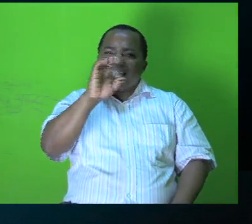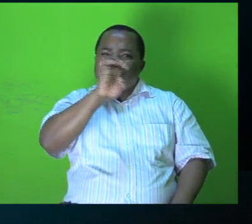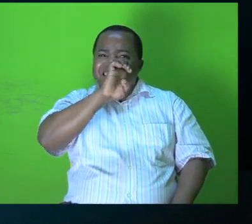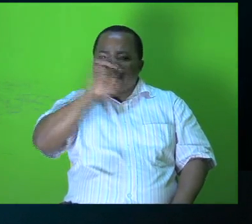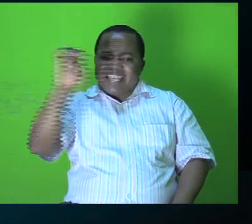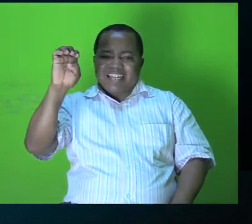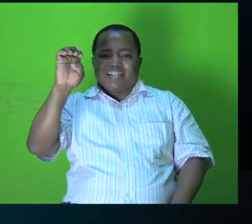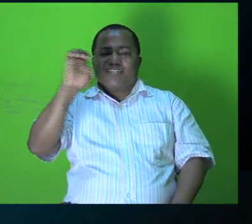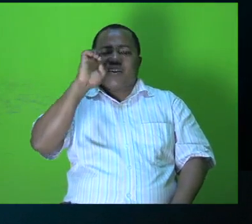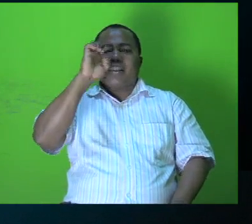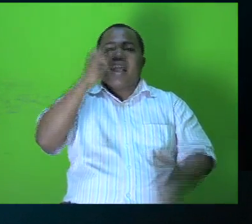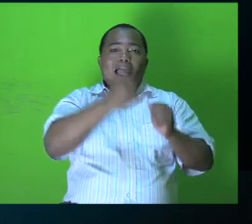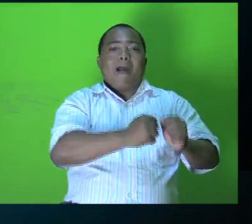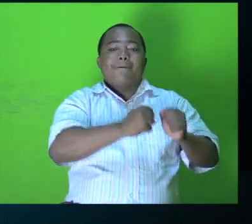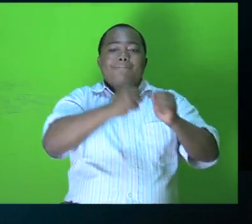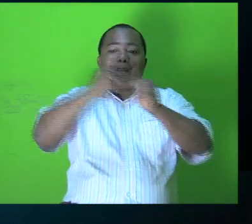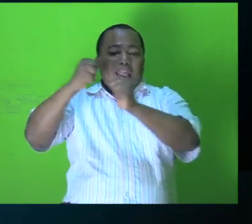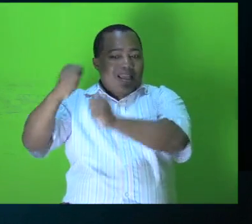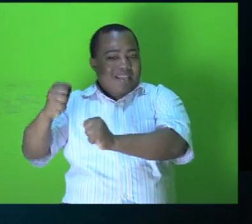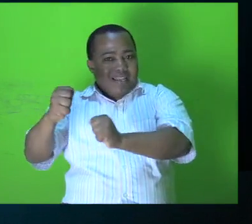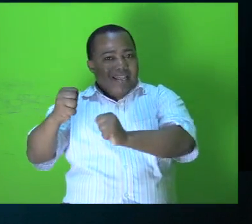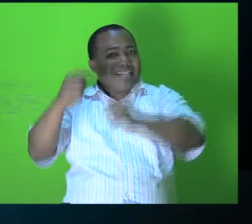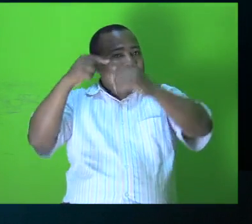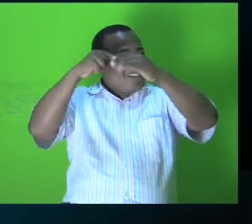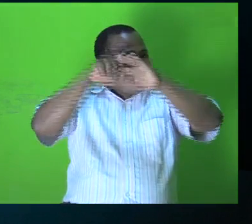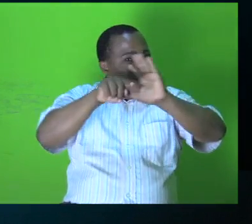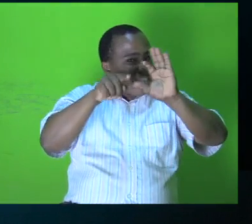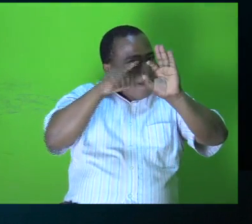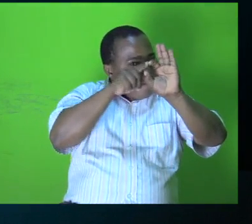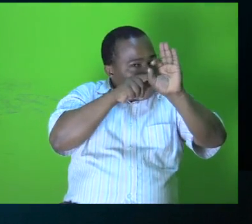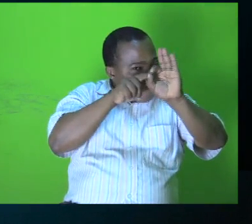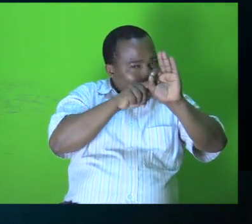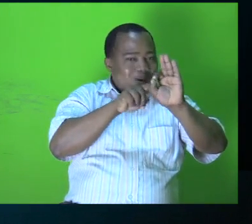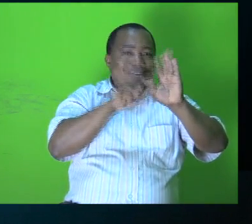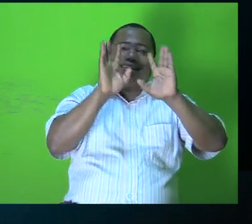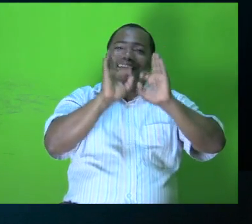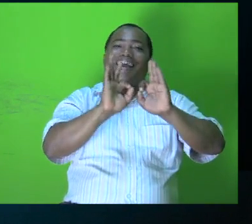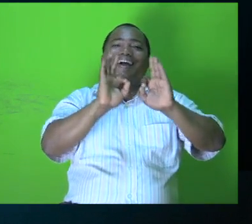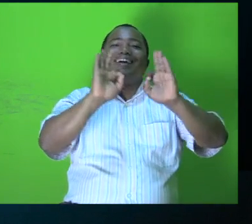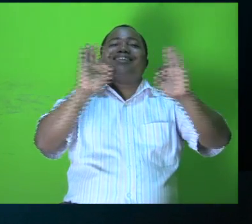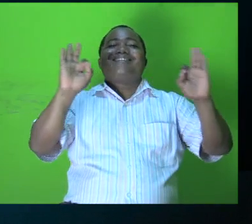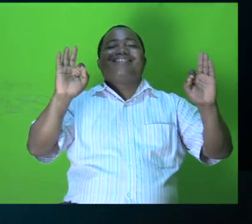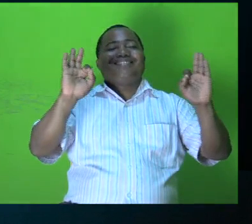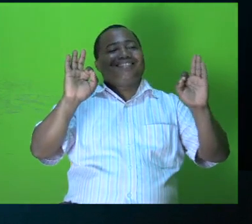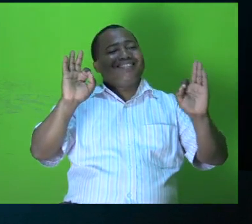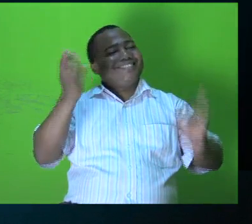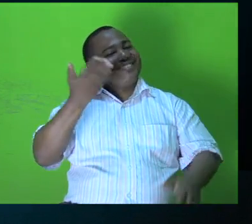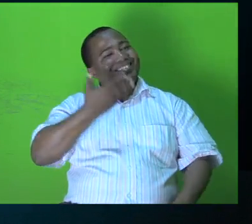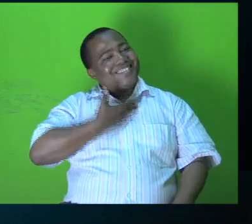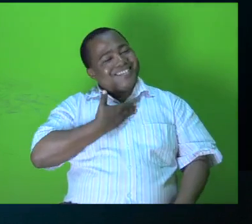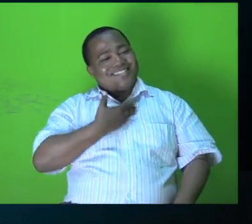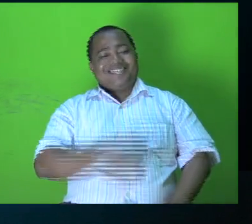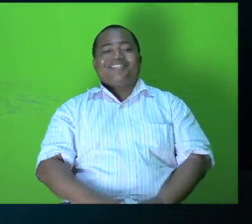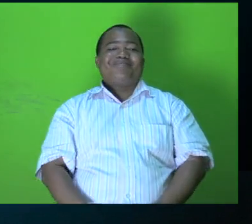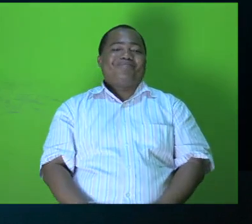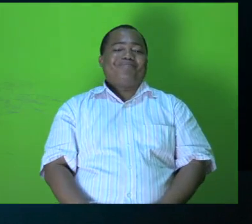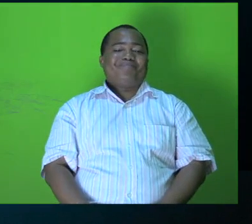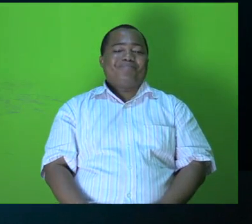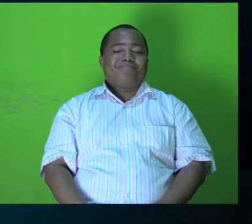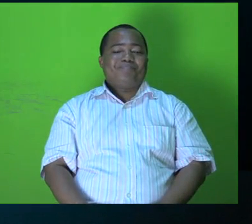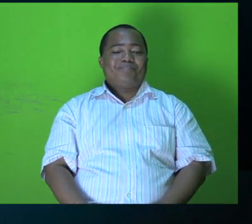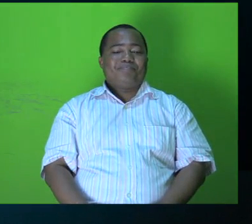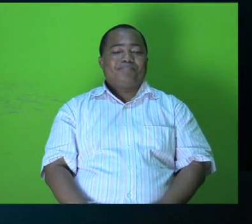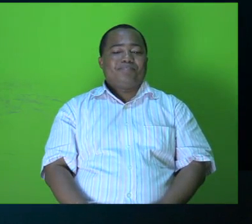has migrated to the poles. Excellent, my dears. Excellent.